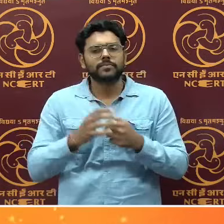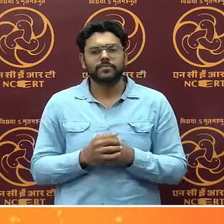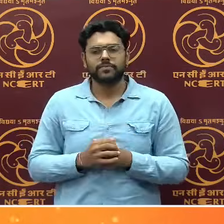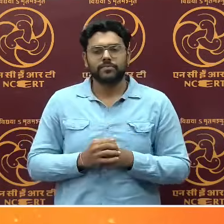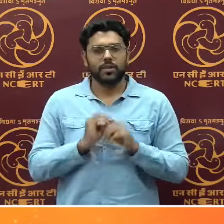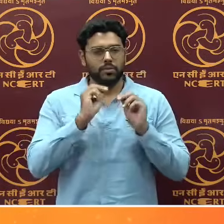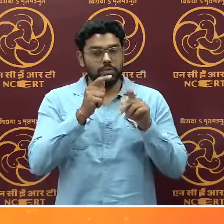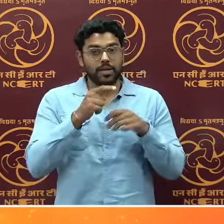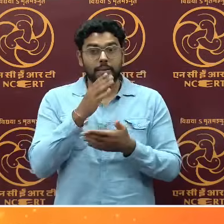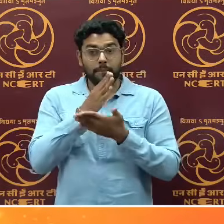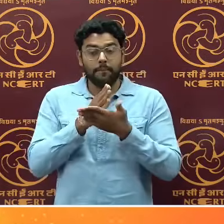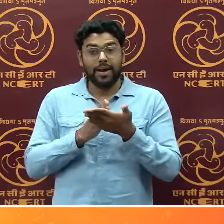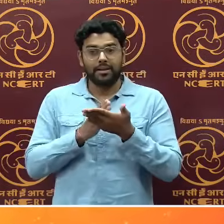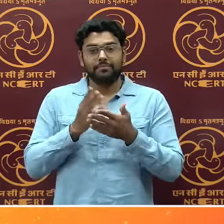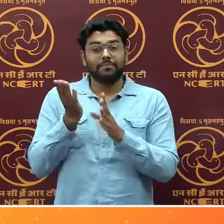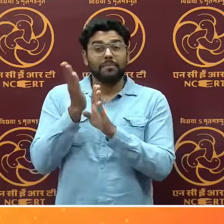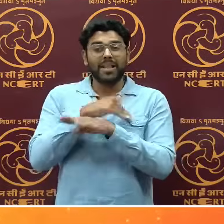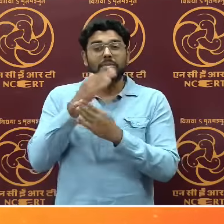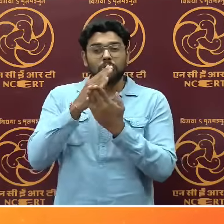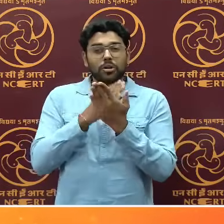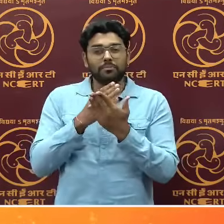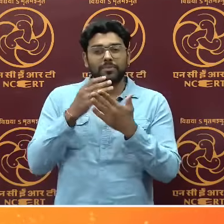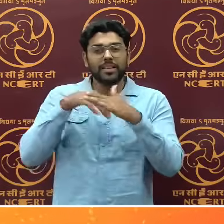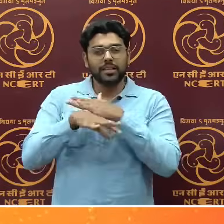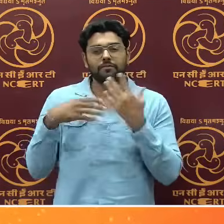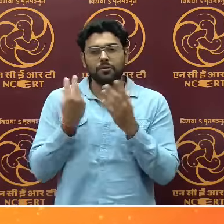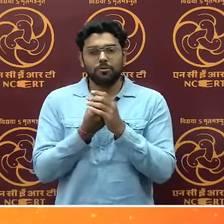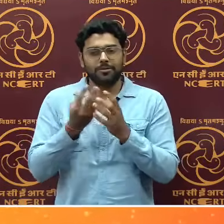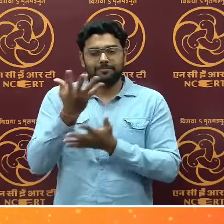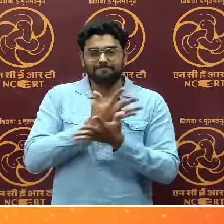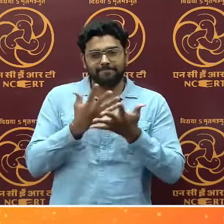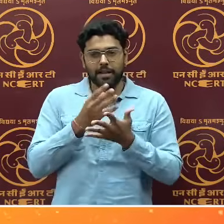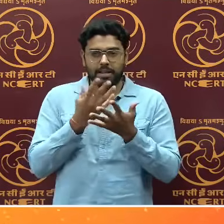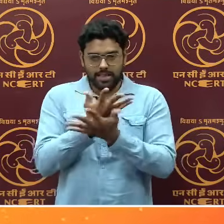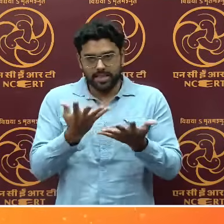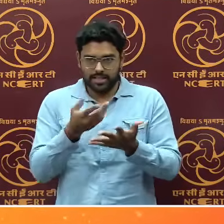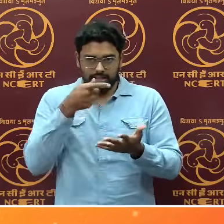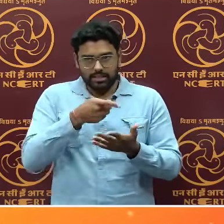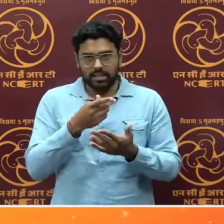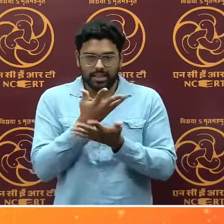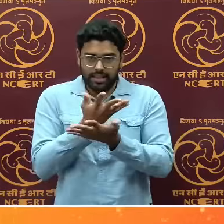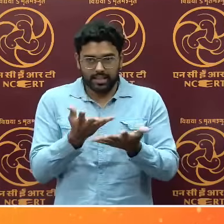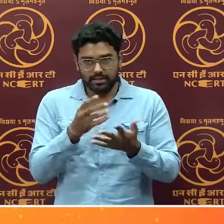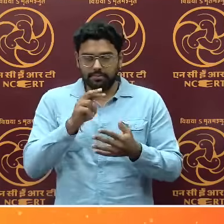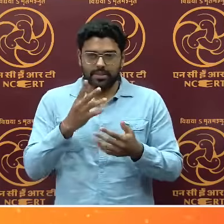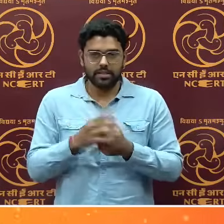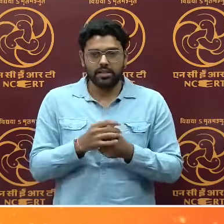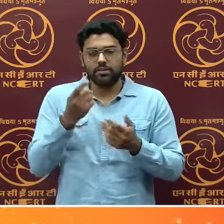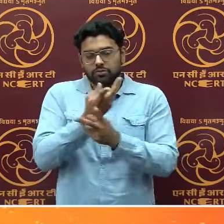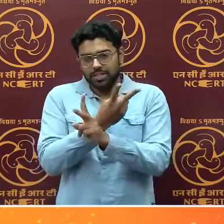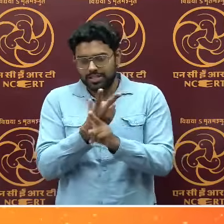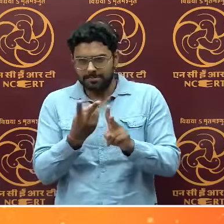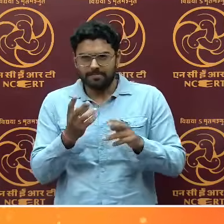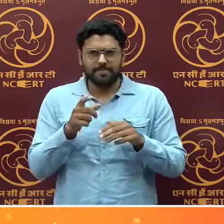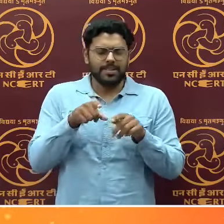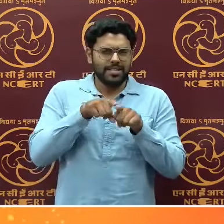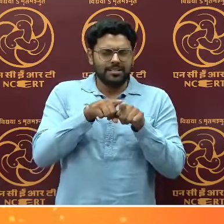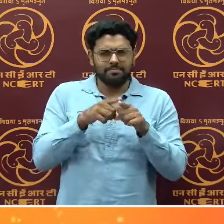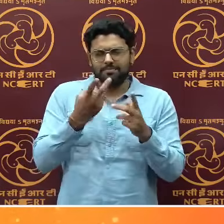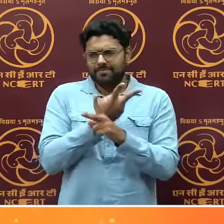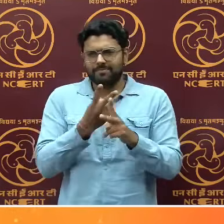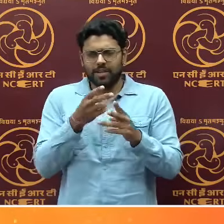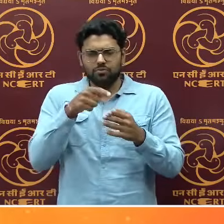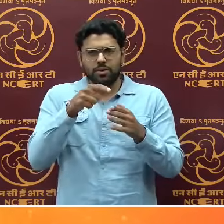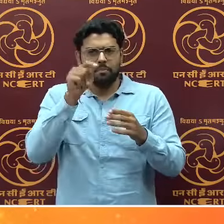in the last session we discussed about the topic that is matter. What is matter? What are the different properties of